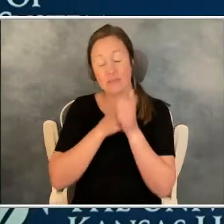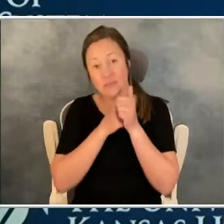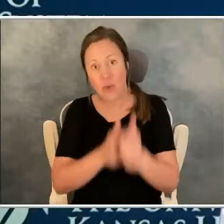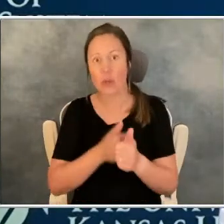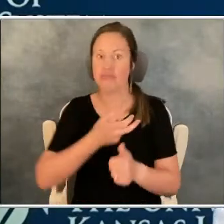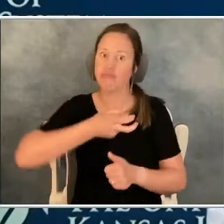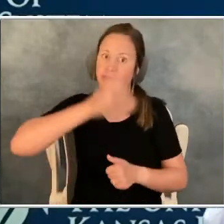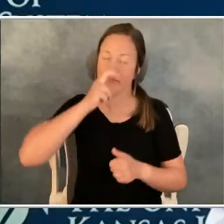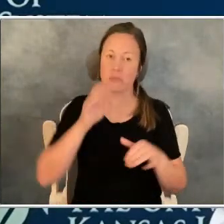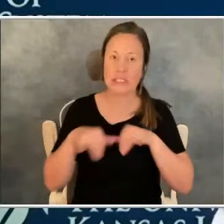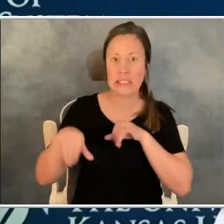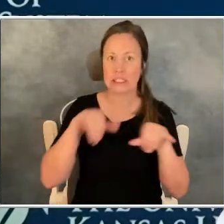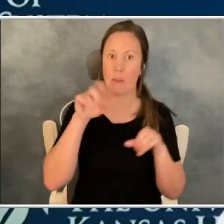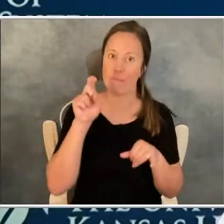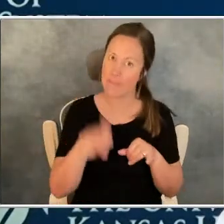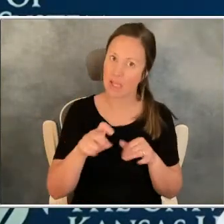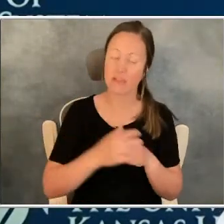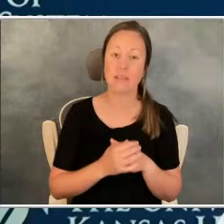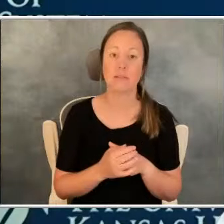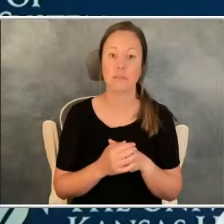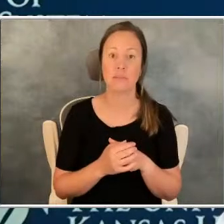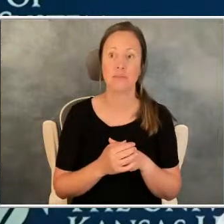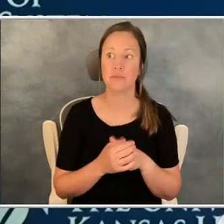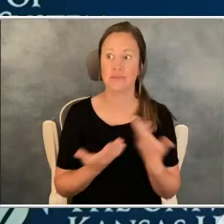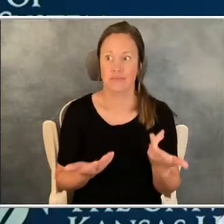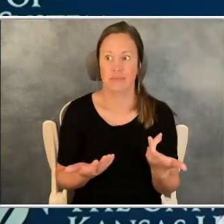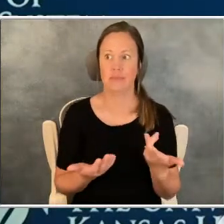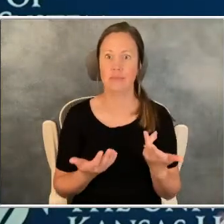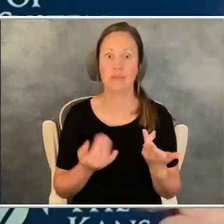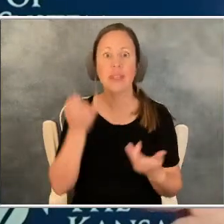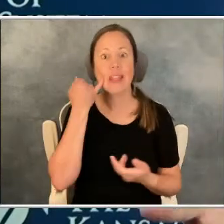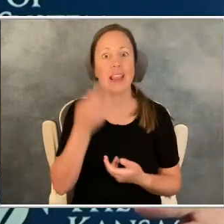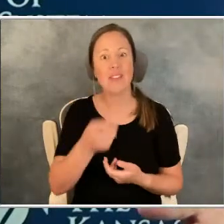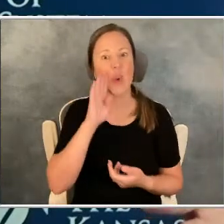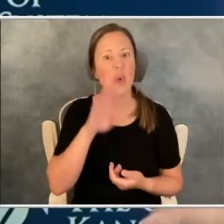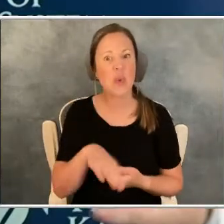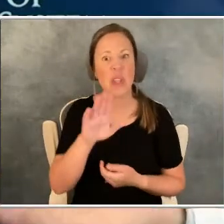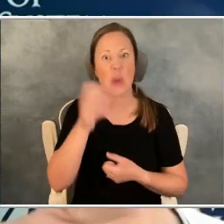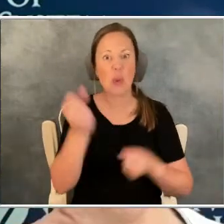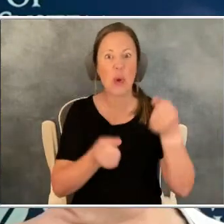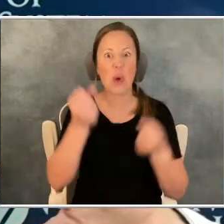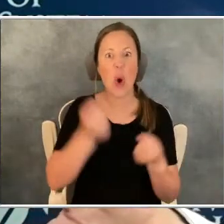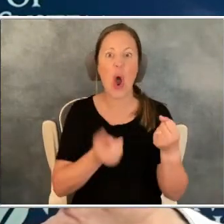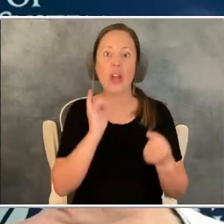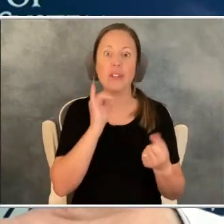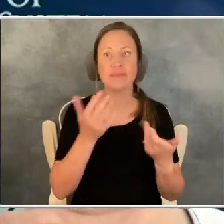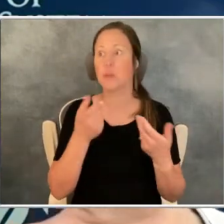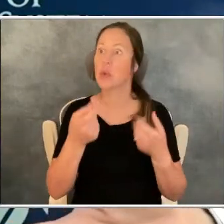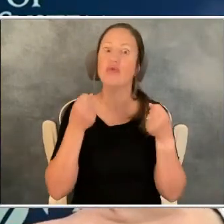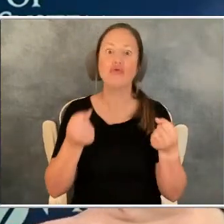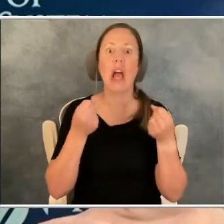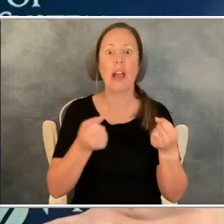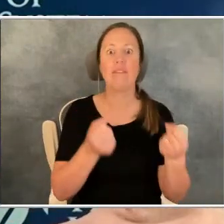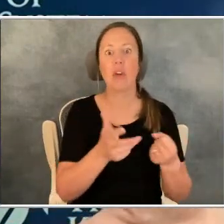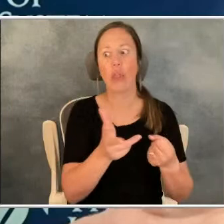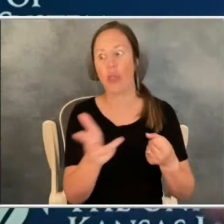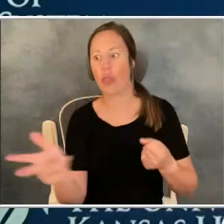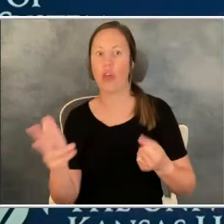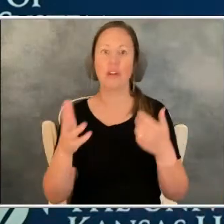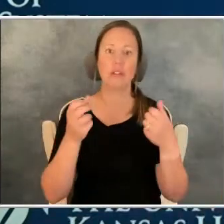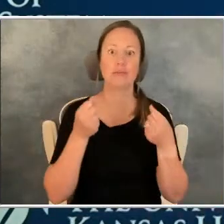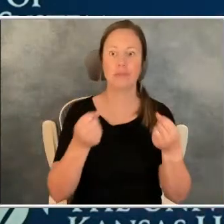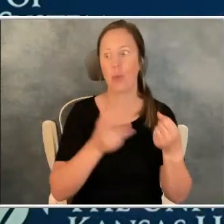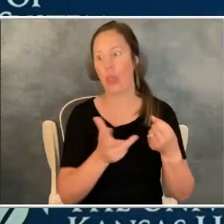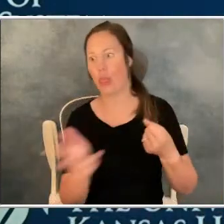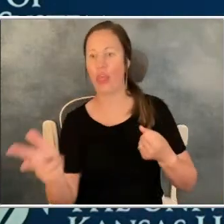if you knew it was always going to pull to the right because they didn't line the steering up and you're going to go into a ditch, you wouldn't want to have that car, right? Well,